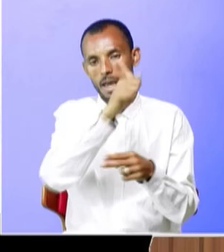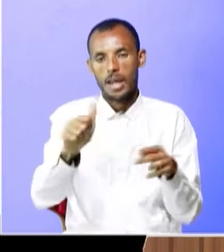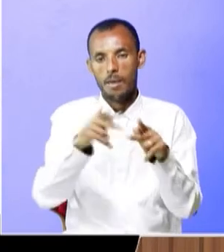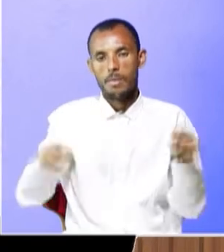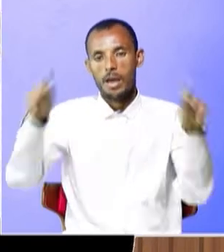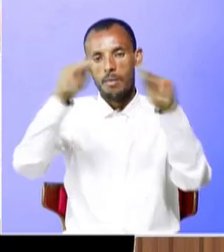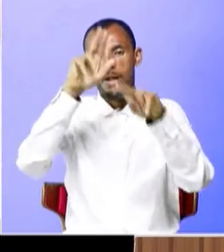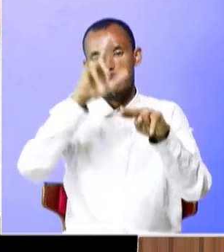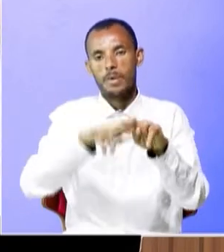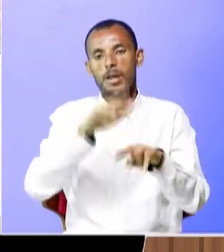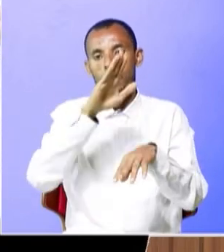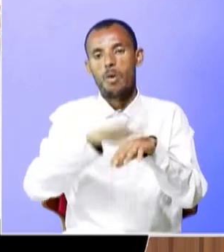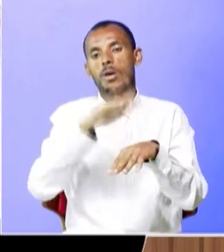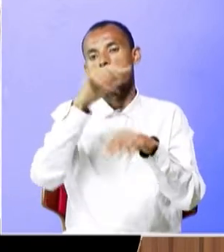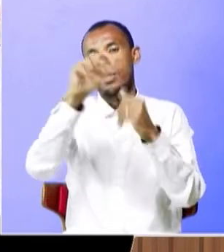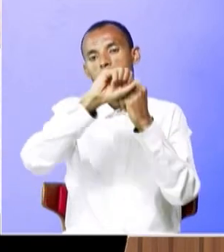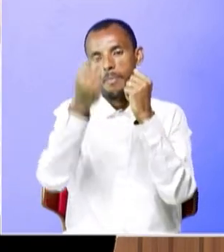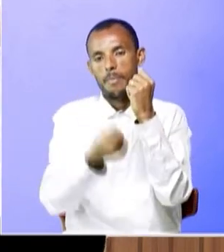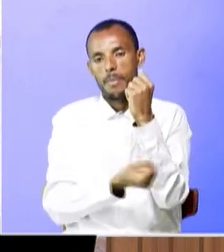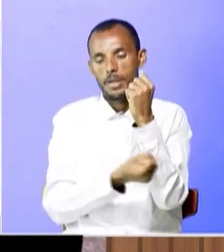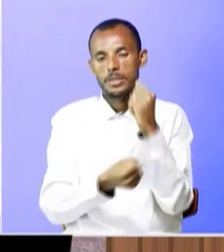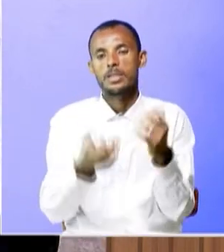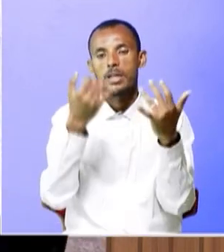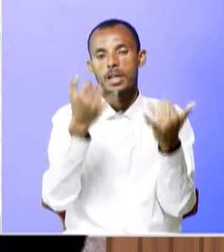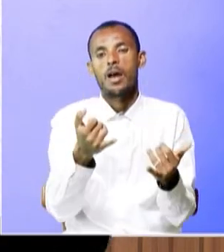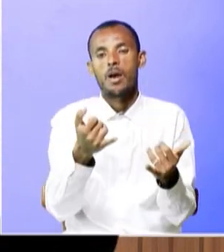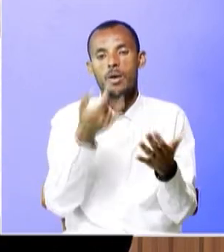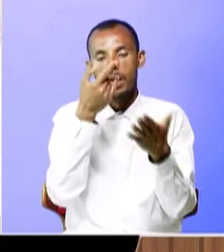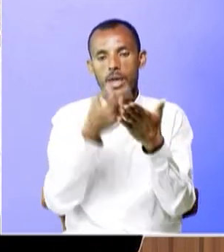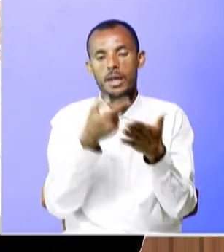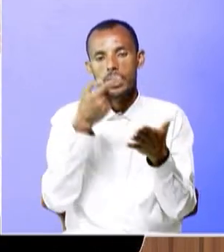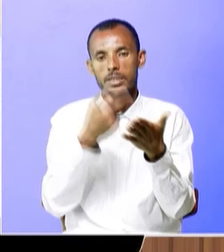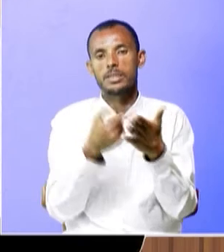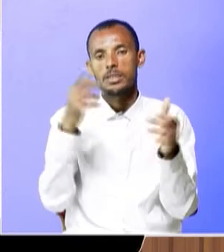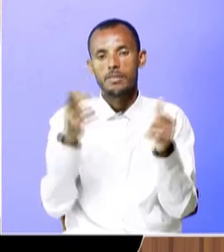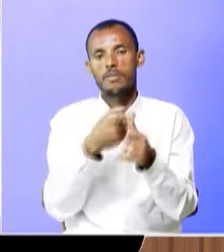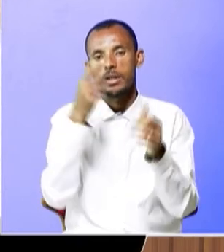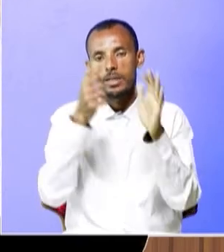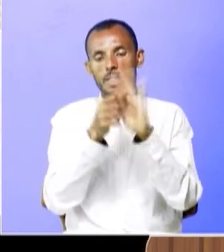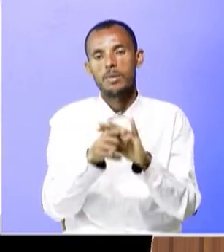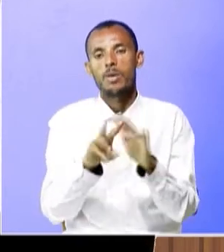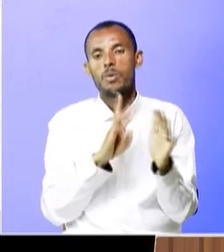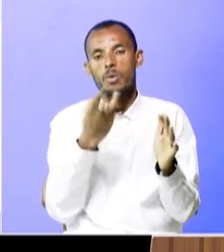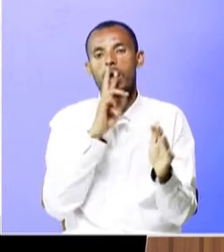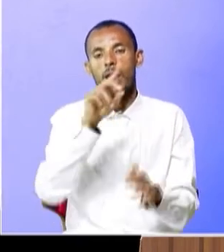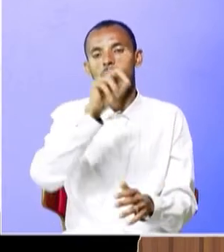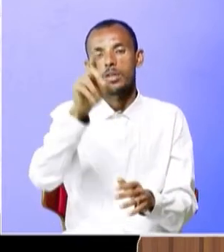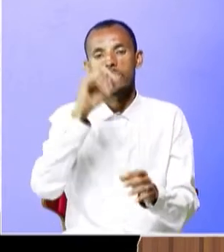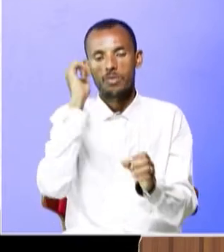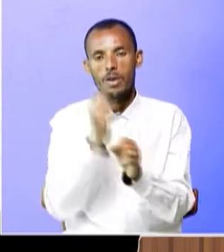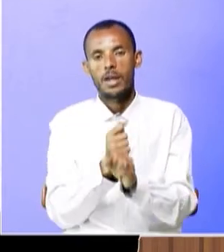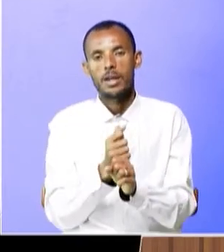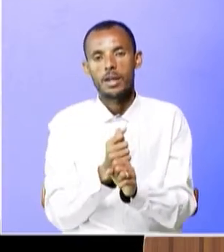is dependent on the bases. Now here in this first example, we are asked to